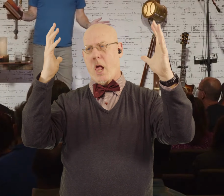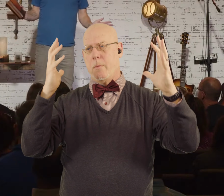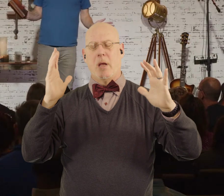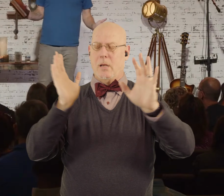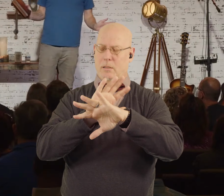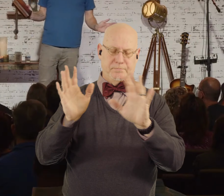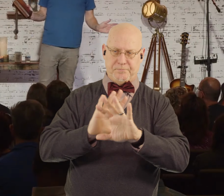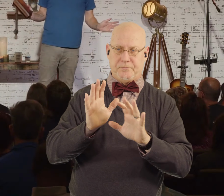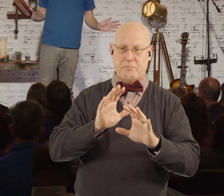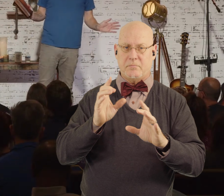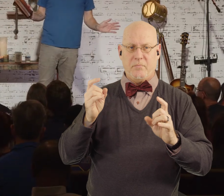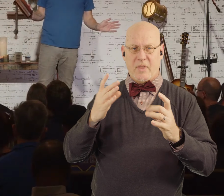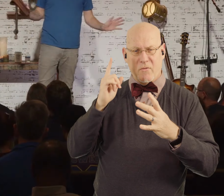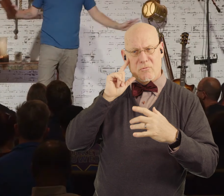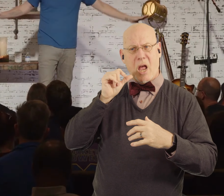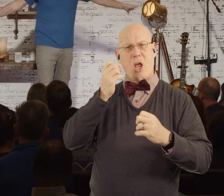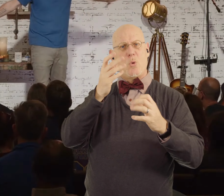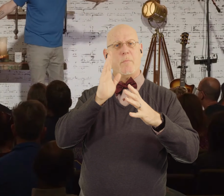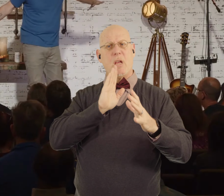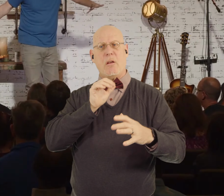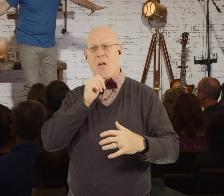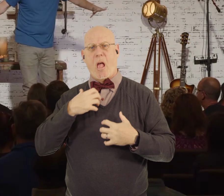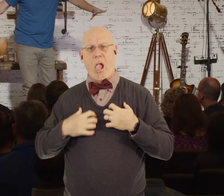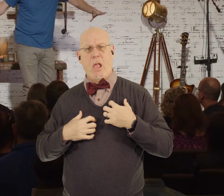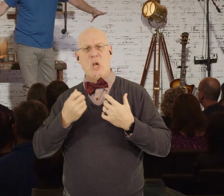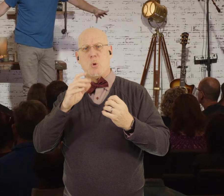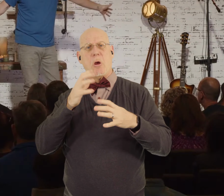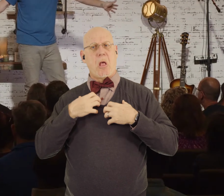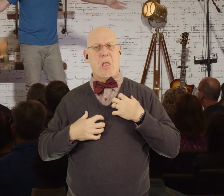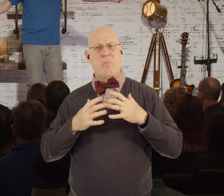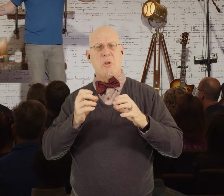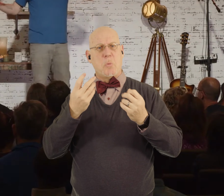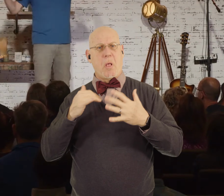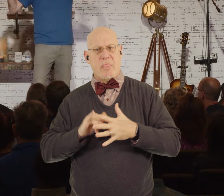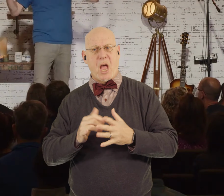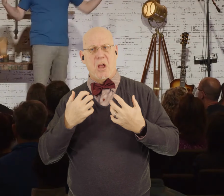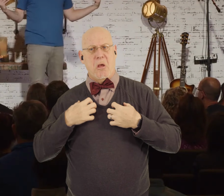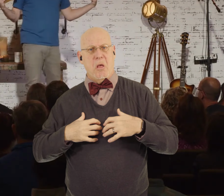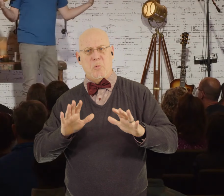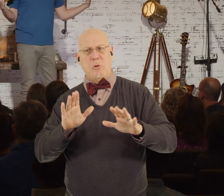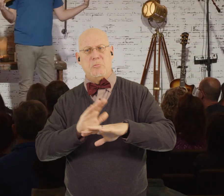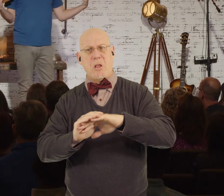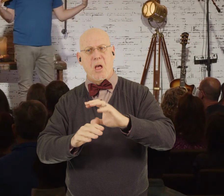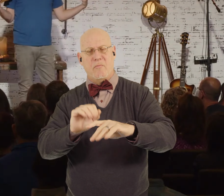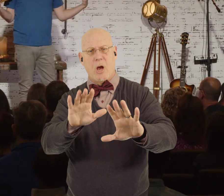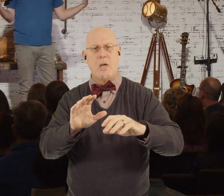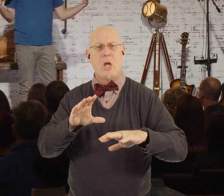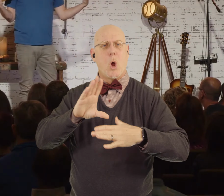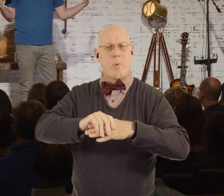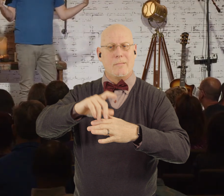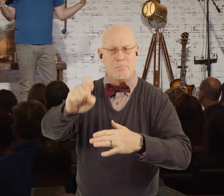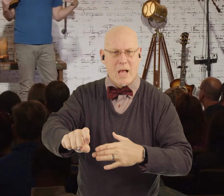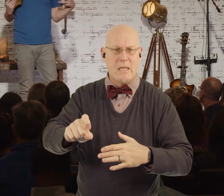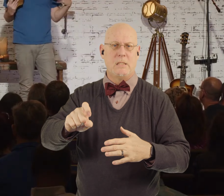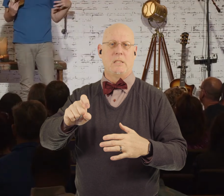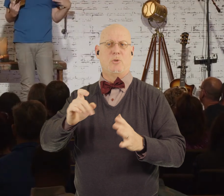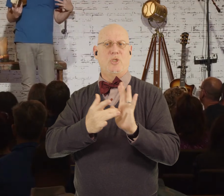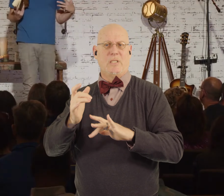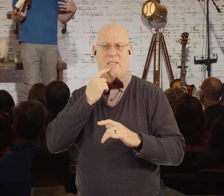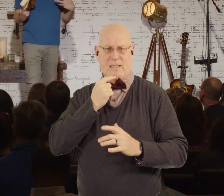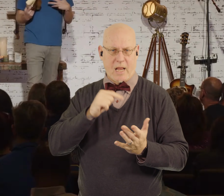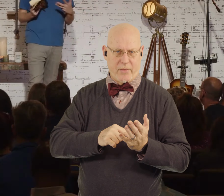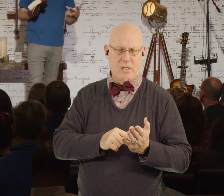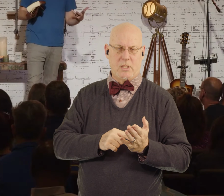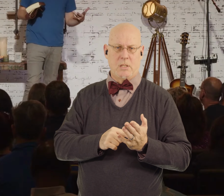and blow up. Because I would hate for anybody to be uncomfortable, right? That'd be, we understand that's nonsensical. Do the brakes have